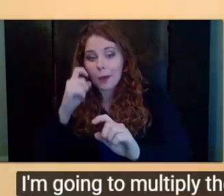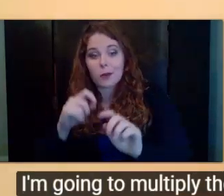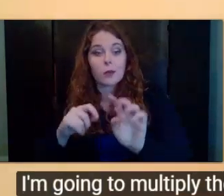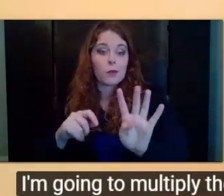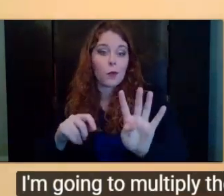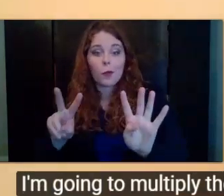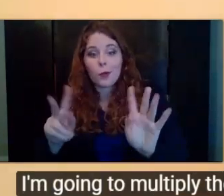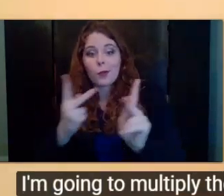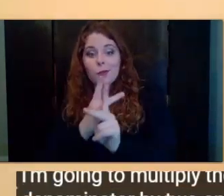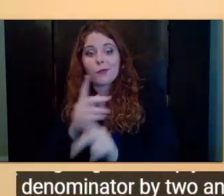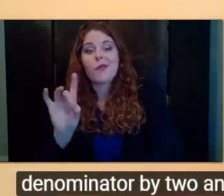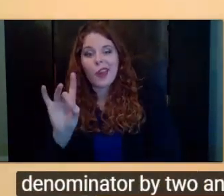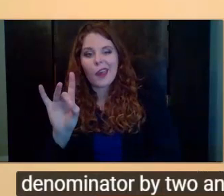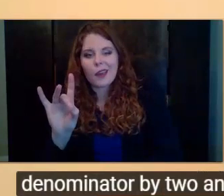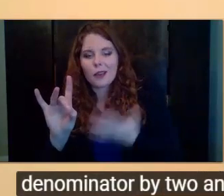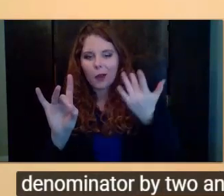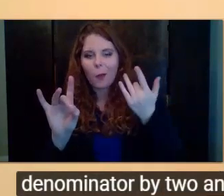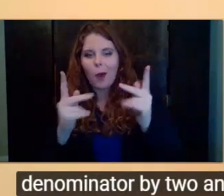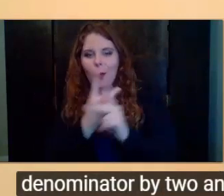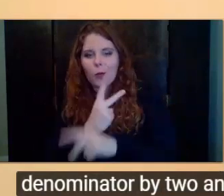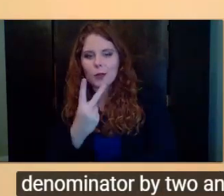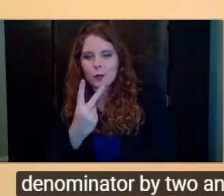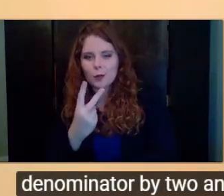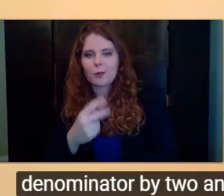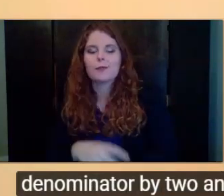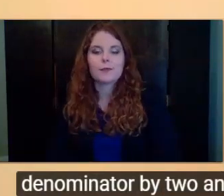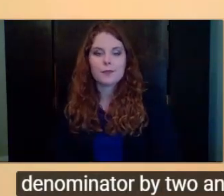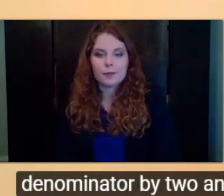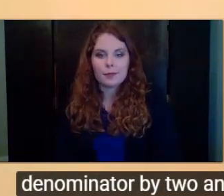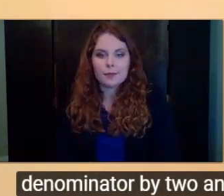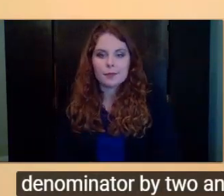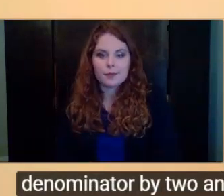2. And I'm going to have 2 and 2/8 here.